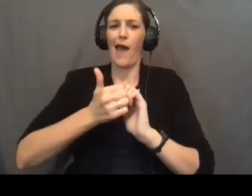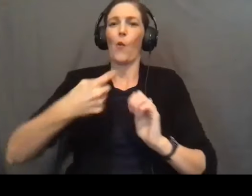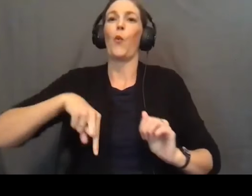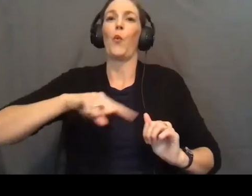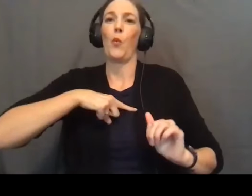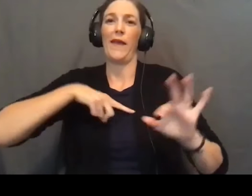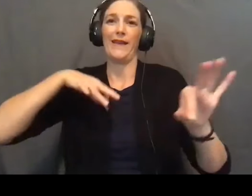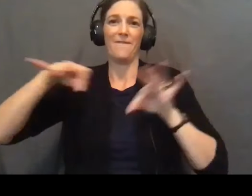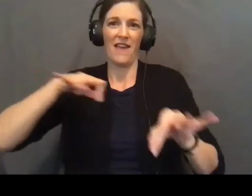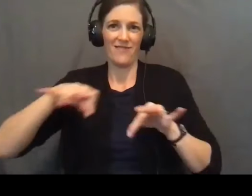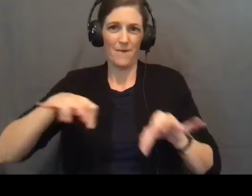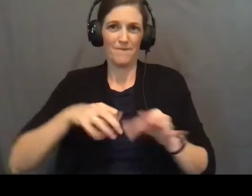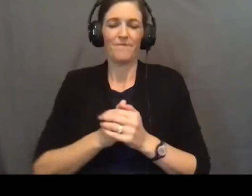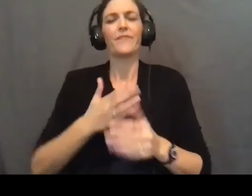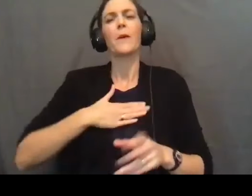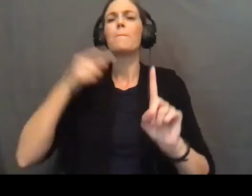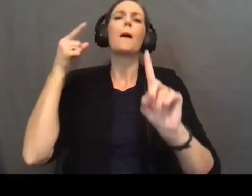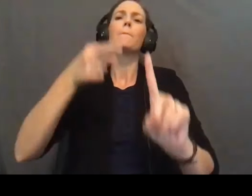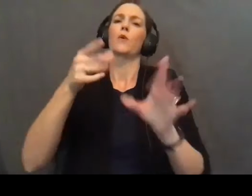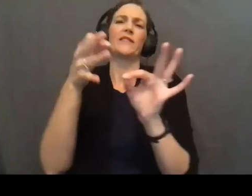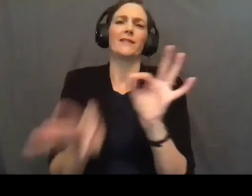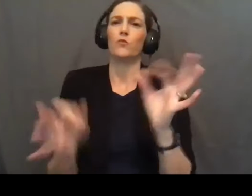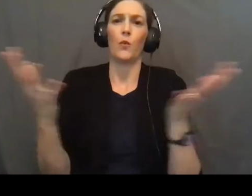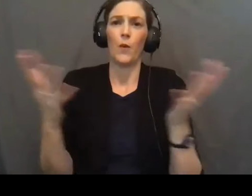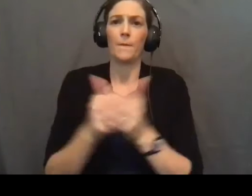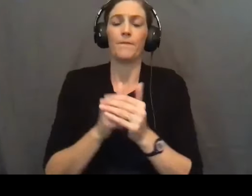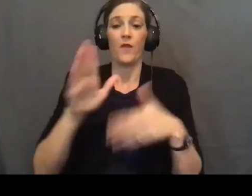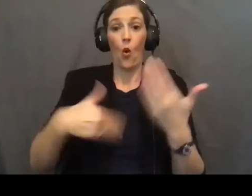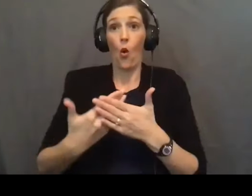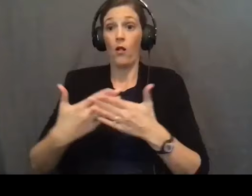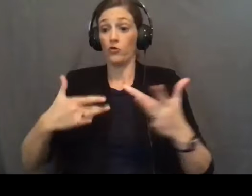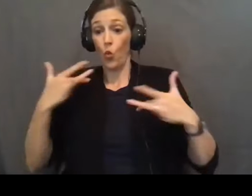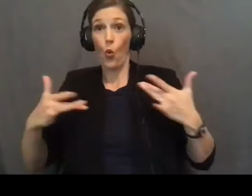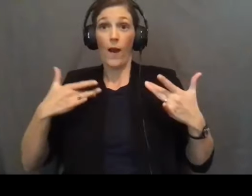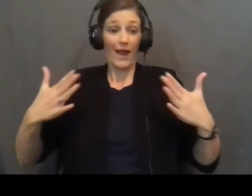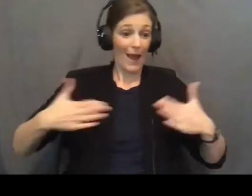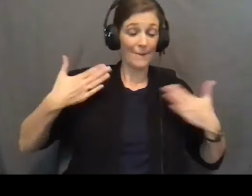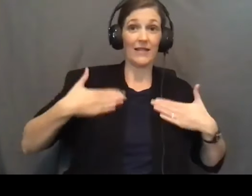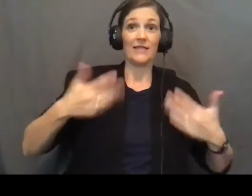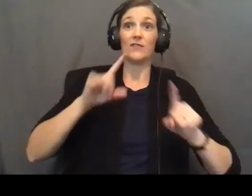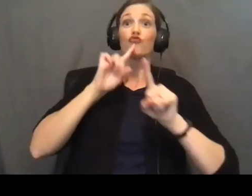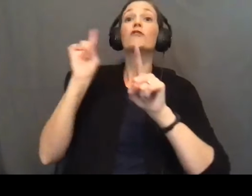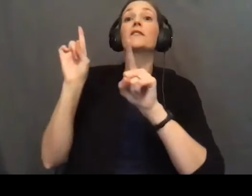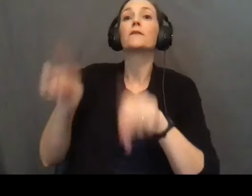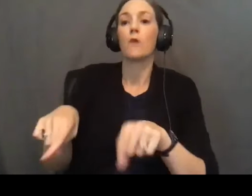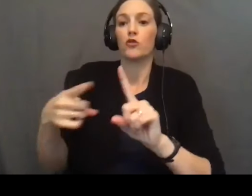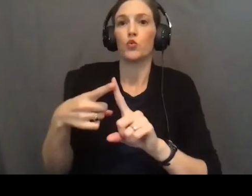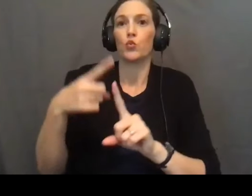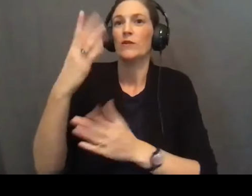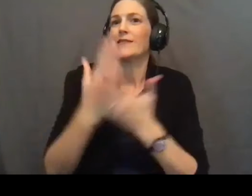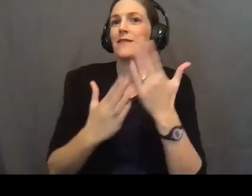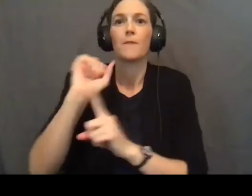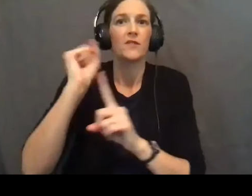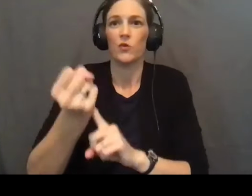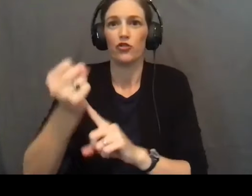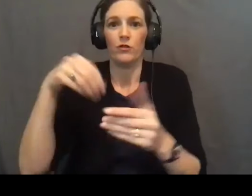defining them. And my point is simply this, all joy and happiness is a response to some circumstances